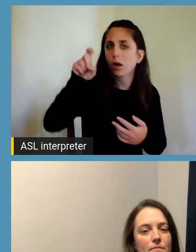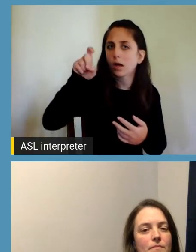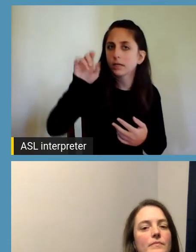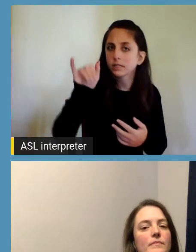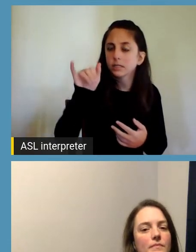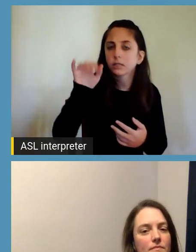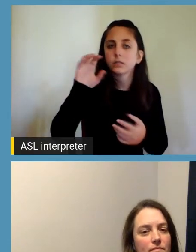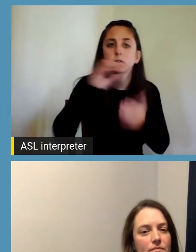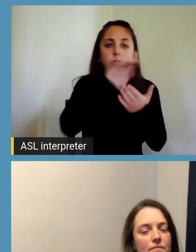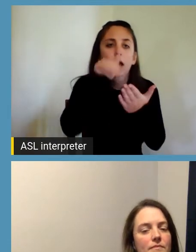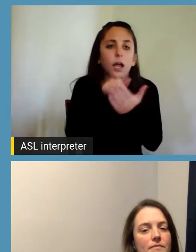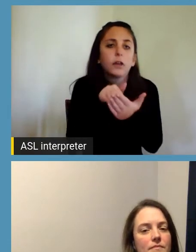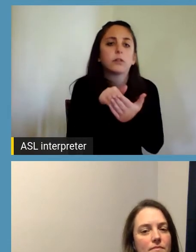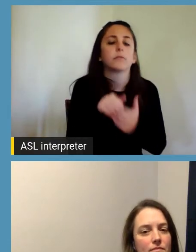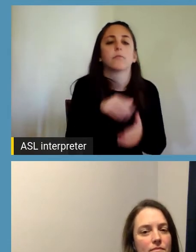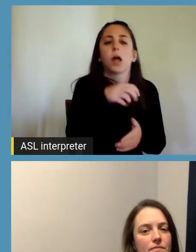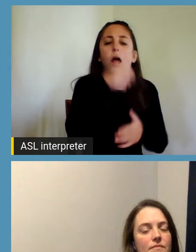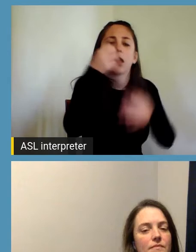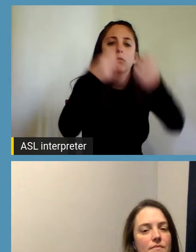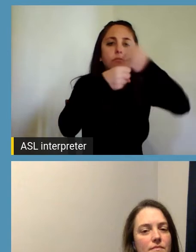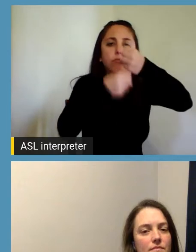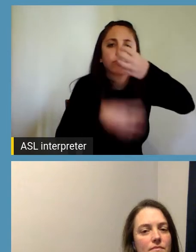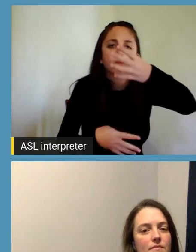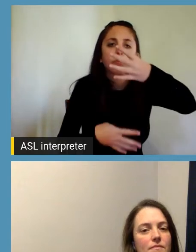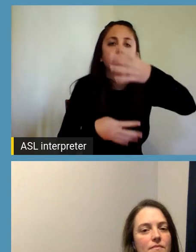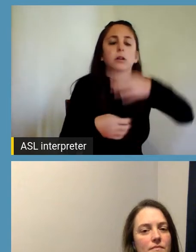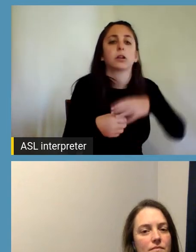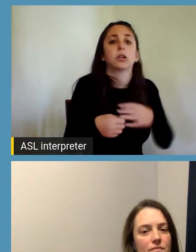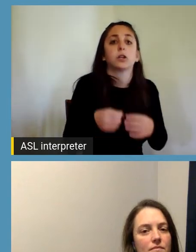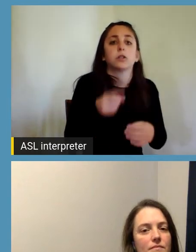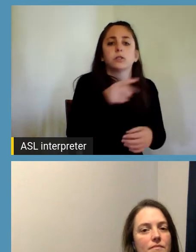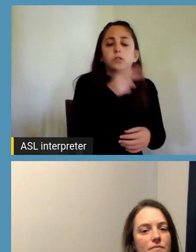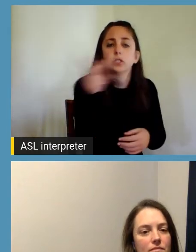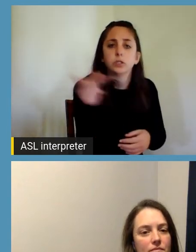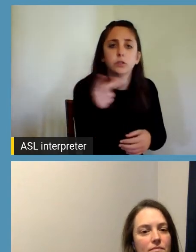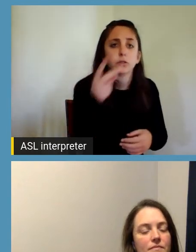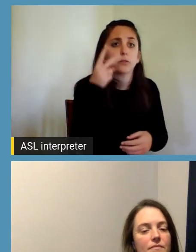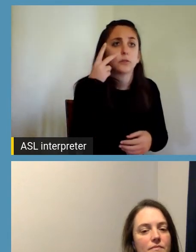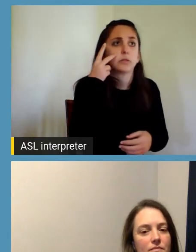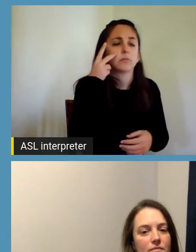logging to generate data? You know, what have you seen that works?